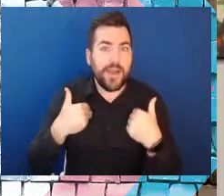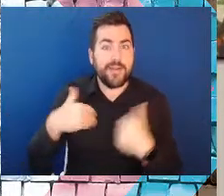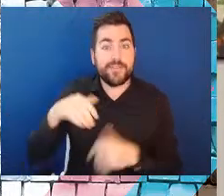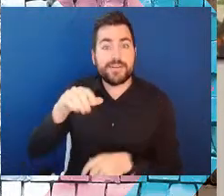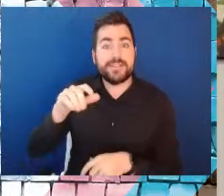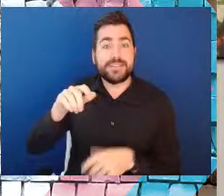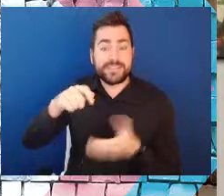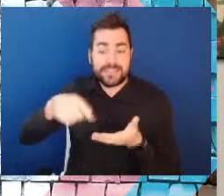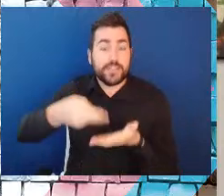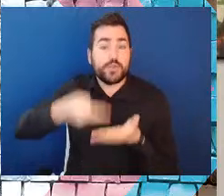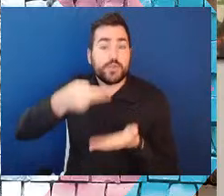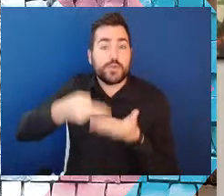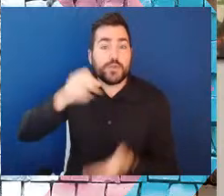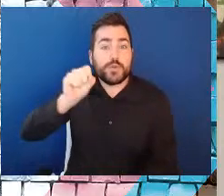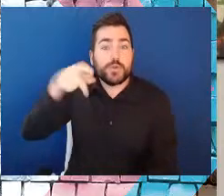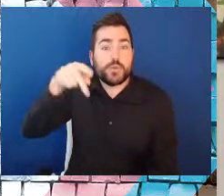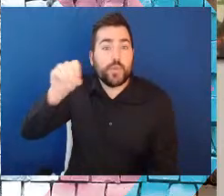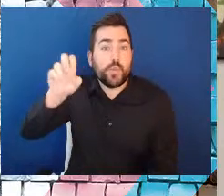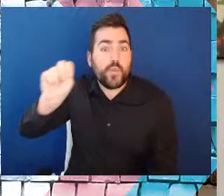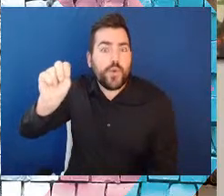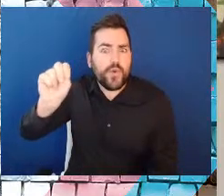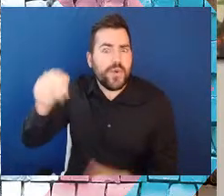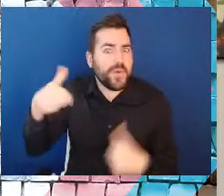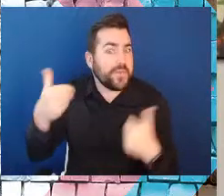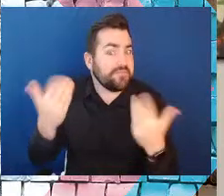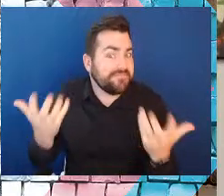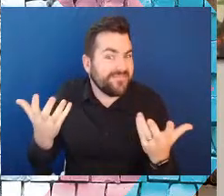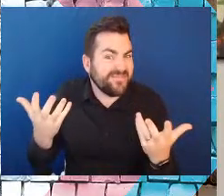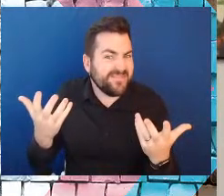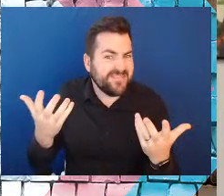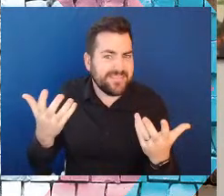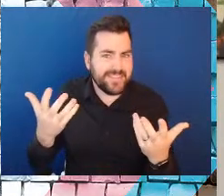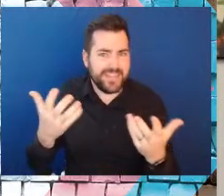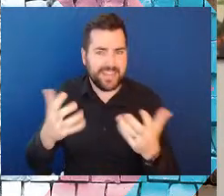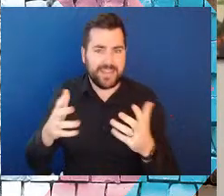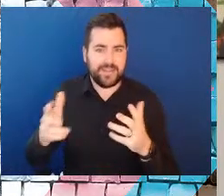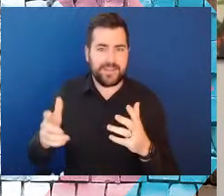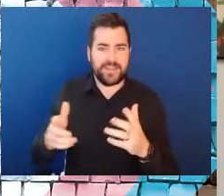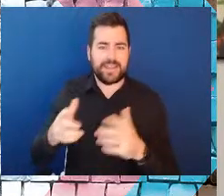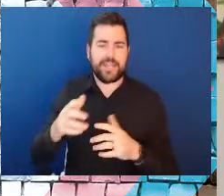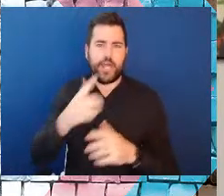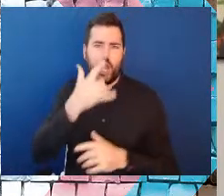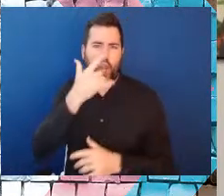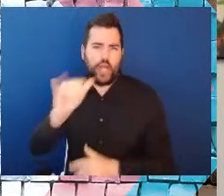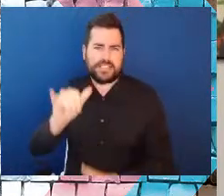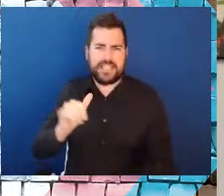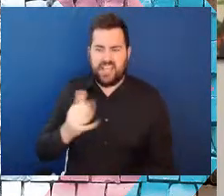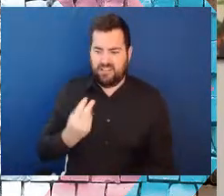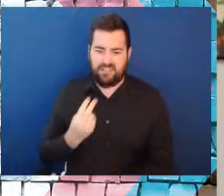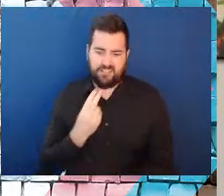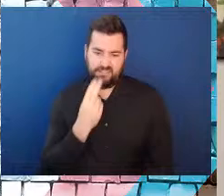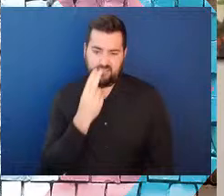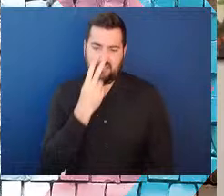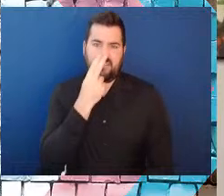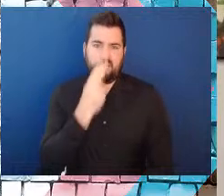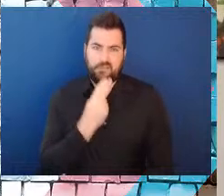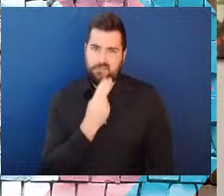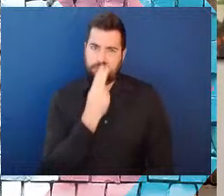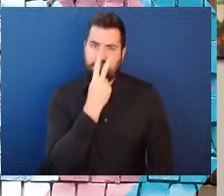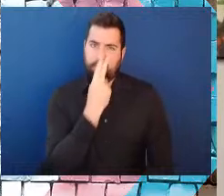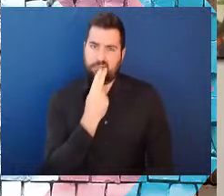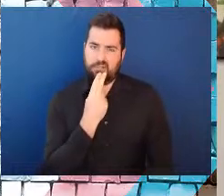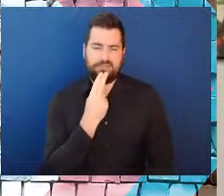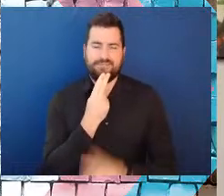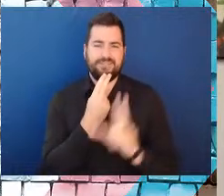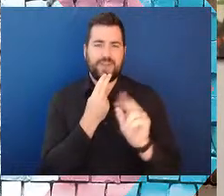spoons. Now, this always reminds me of like a double nostril cleaner, but I'm not gonna do that here. I'm gonna say you can